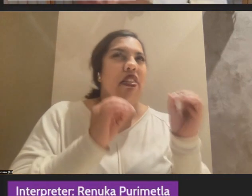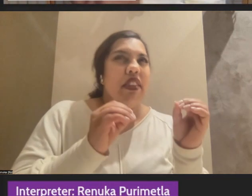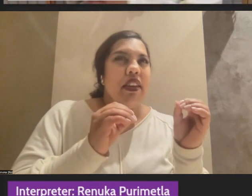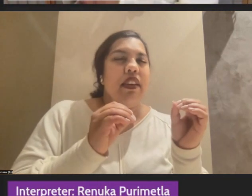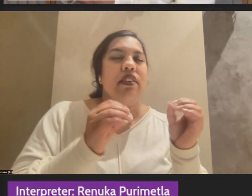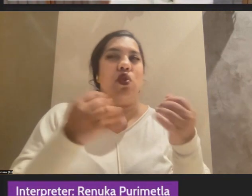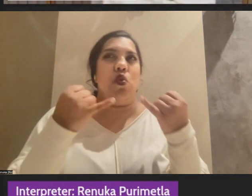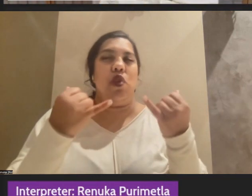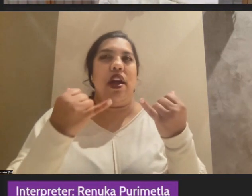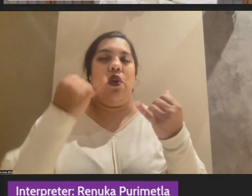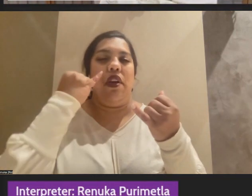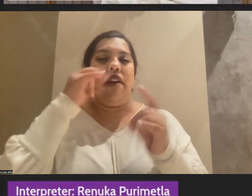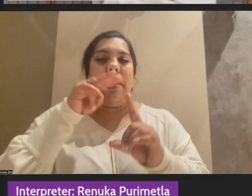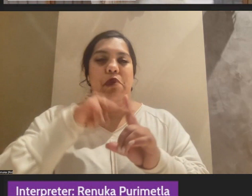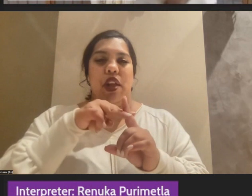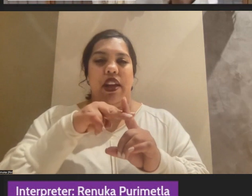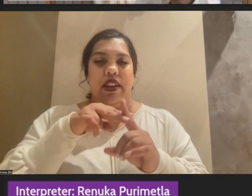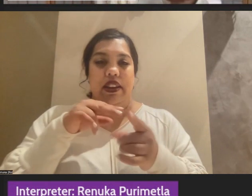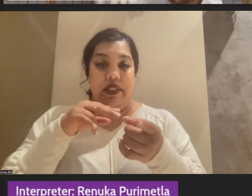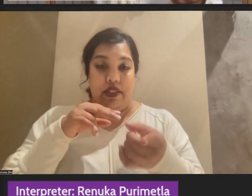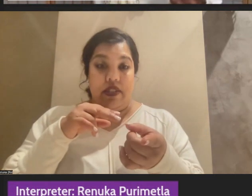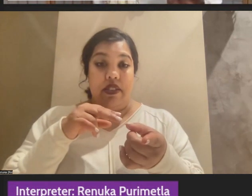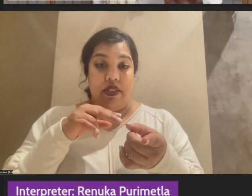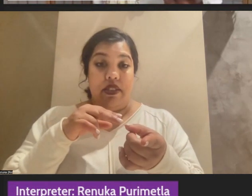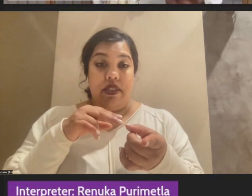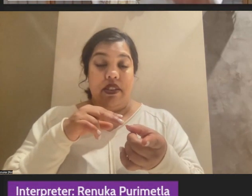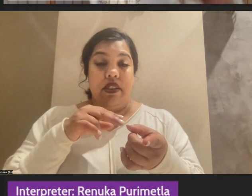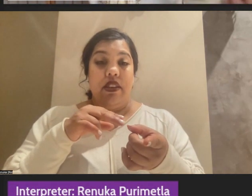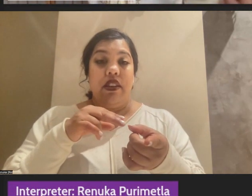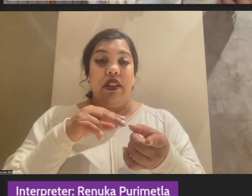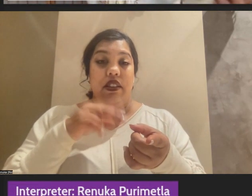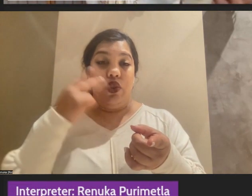Because if I'm for, so what would I be for?